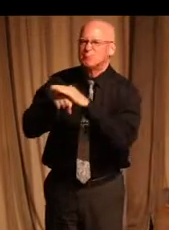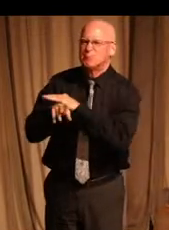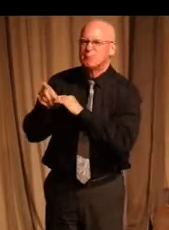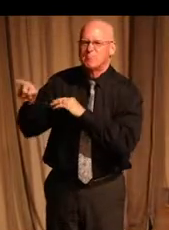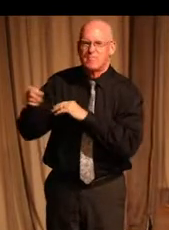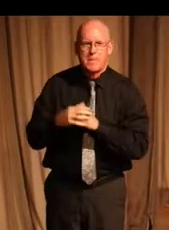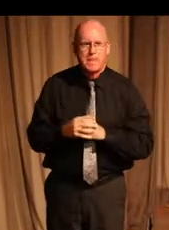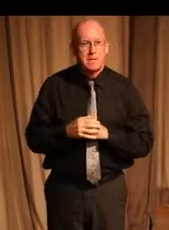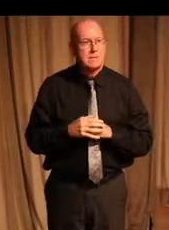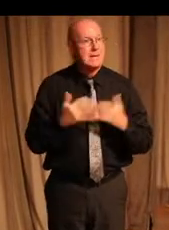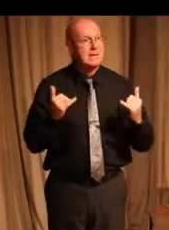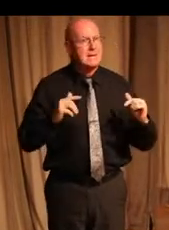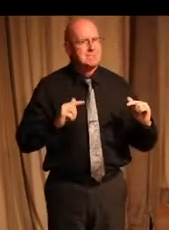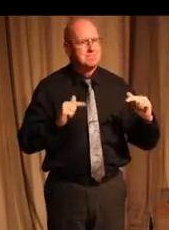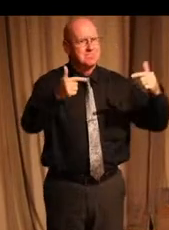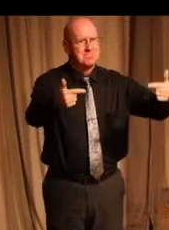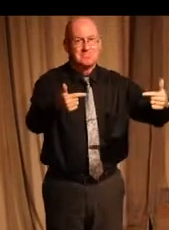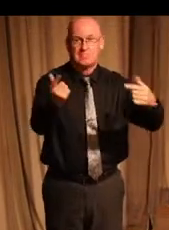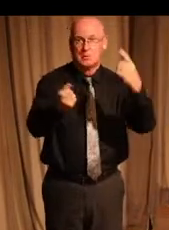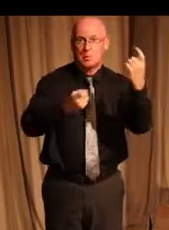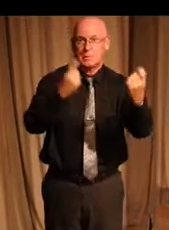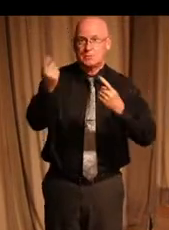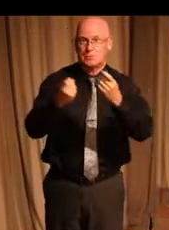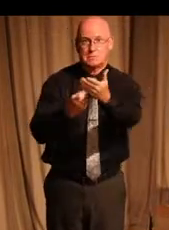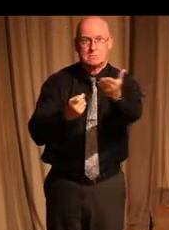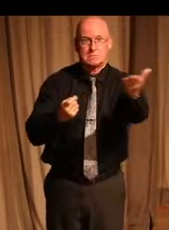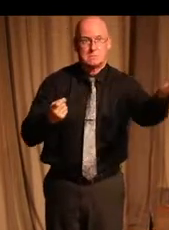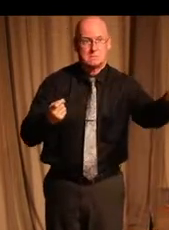All right, it's your turn, guys. Questions?